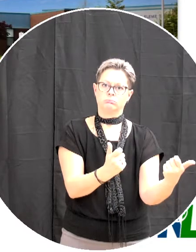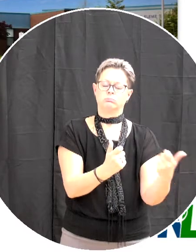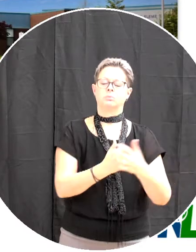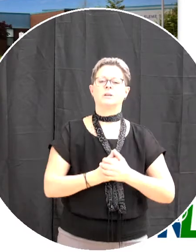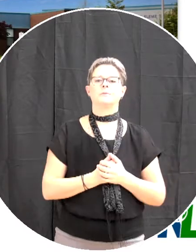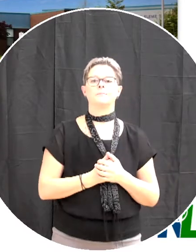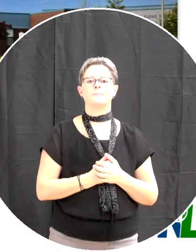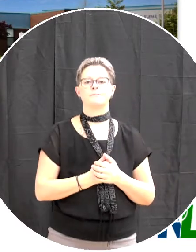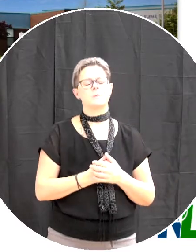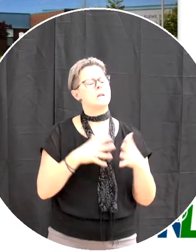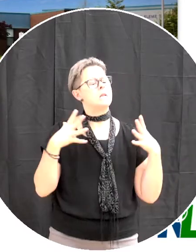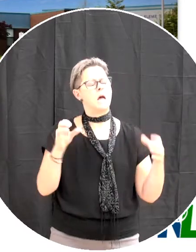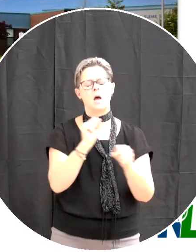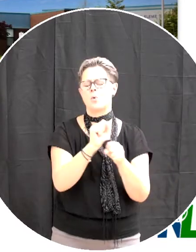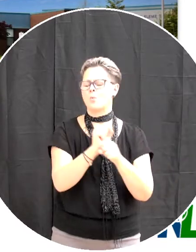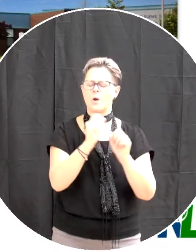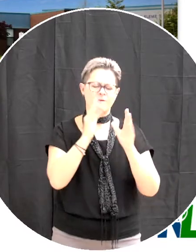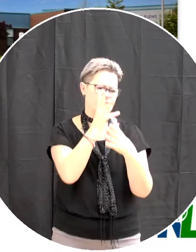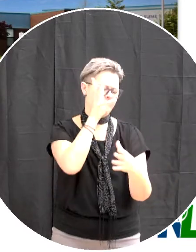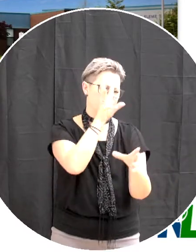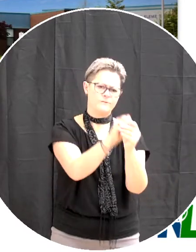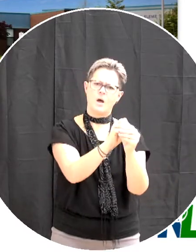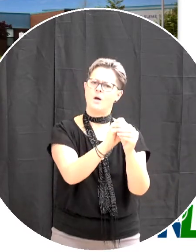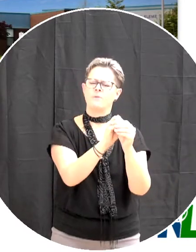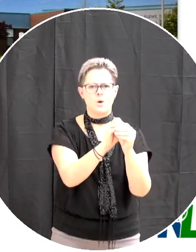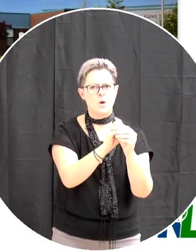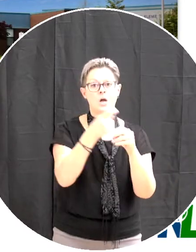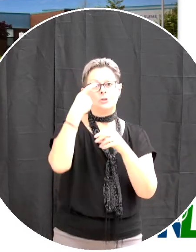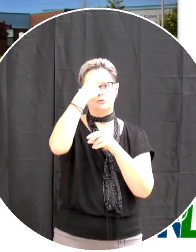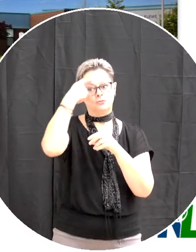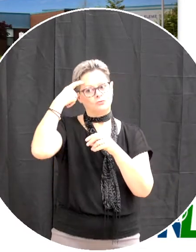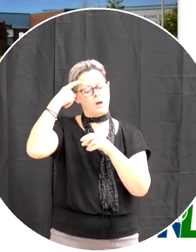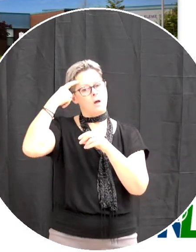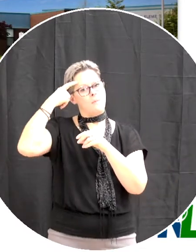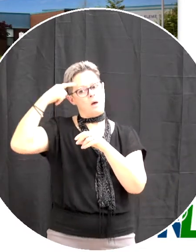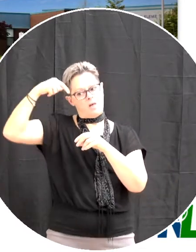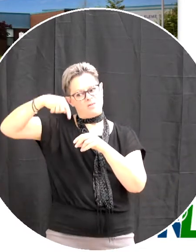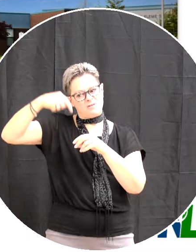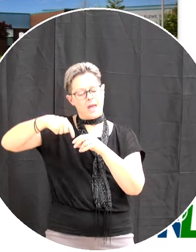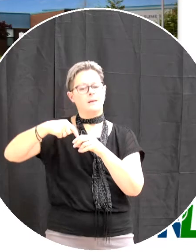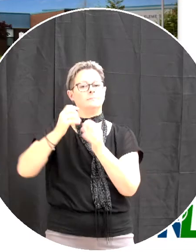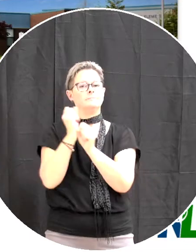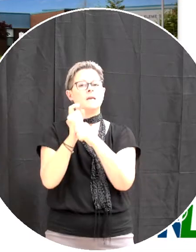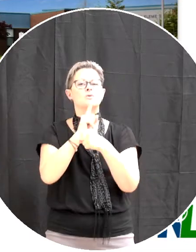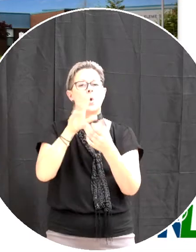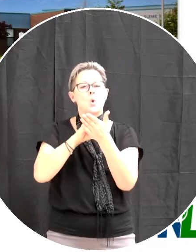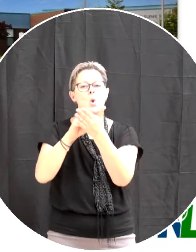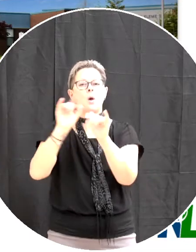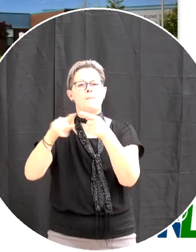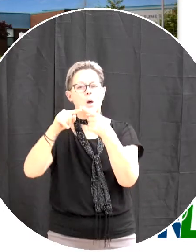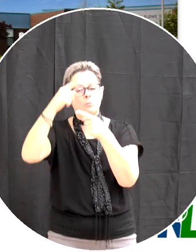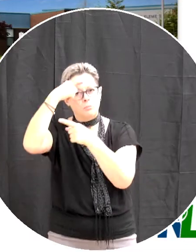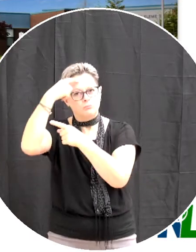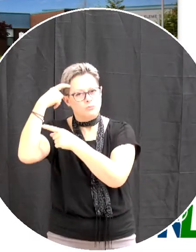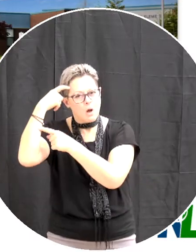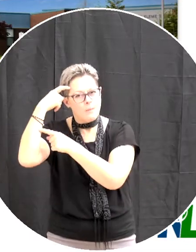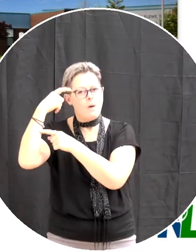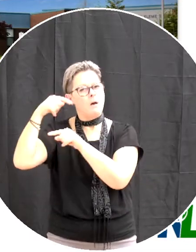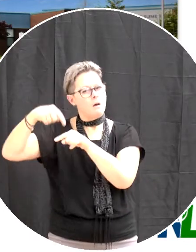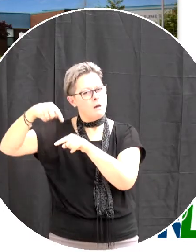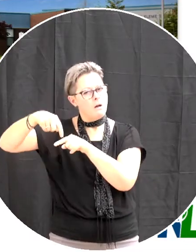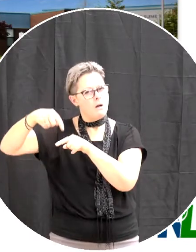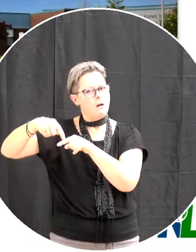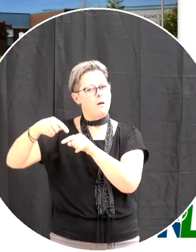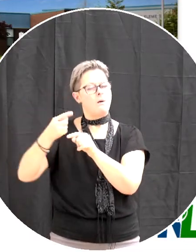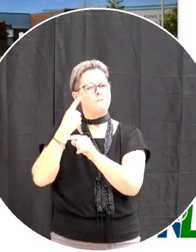work in this area. One example, trauma-informed practice. Professional learning was conducted on trauma-informed practice and